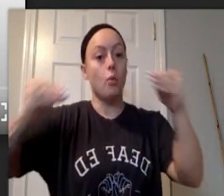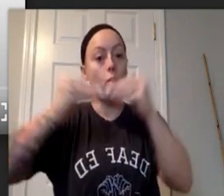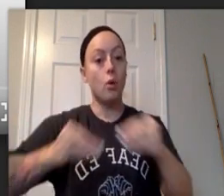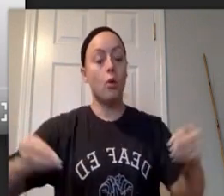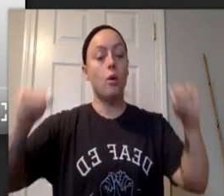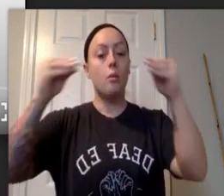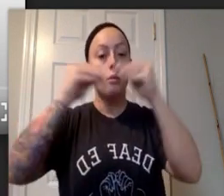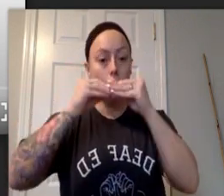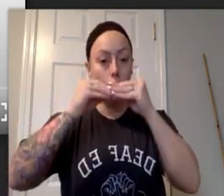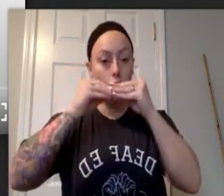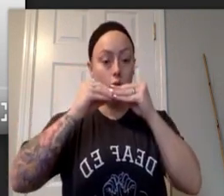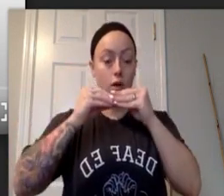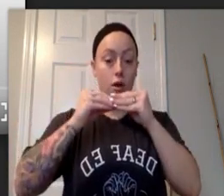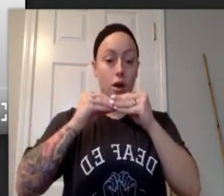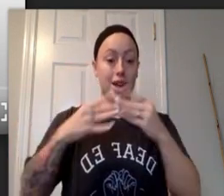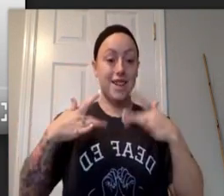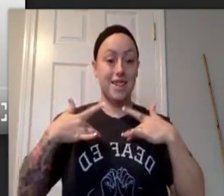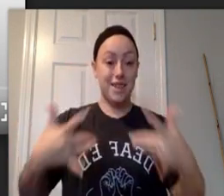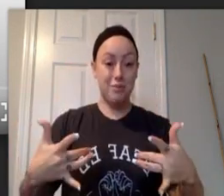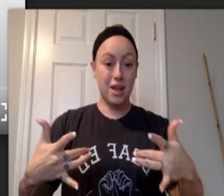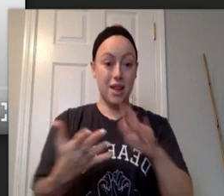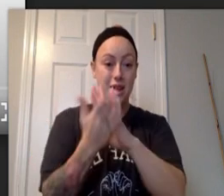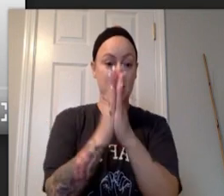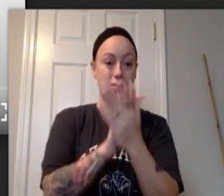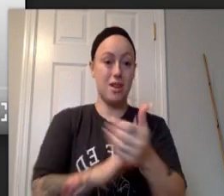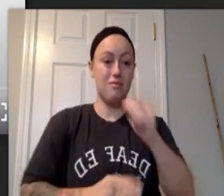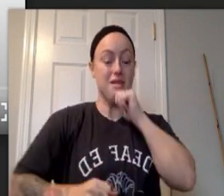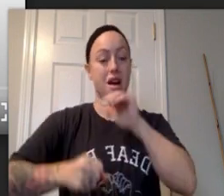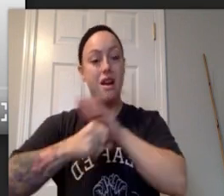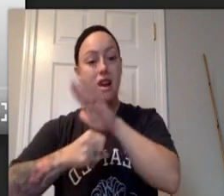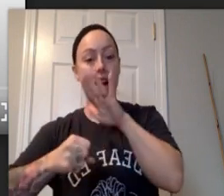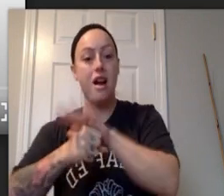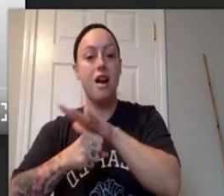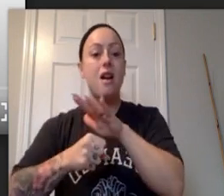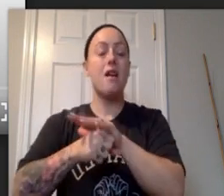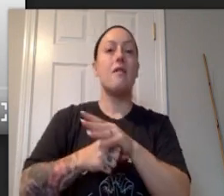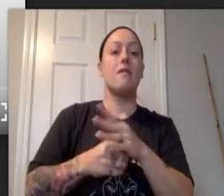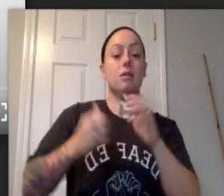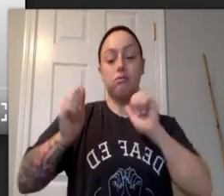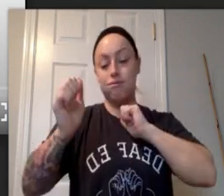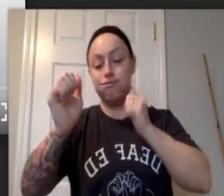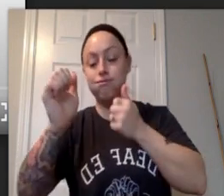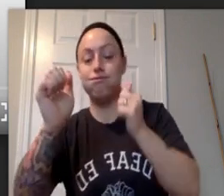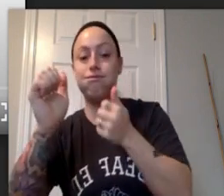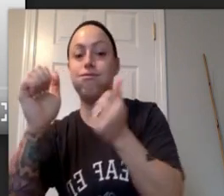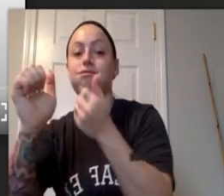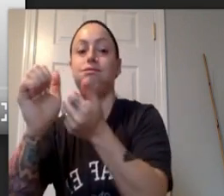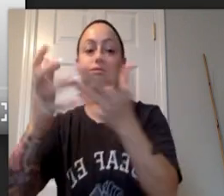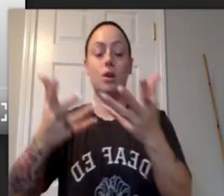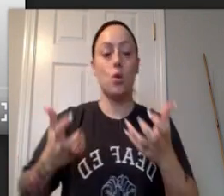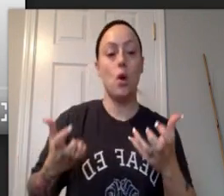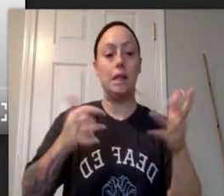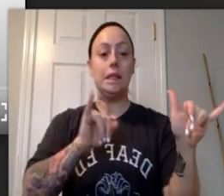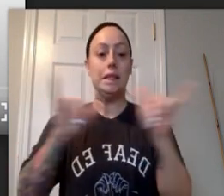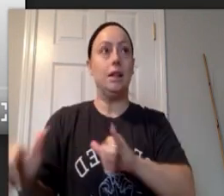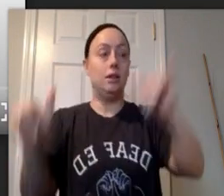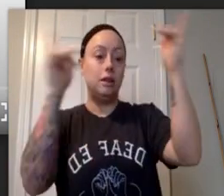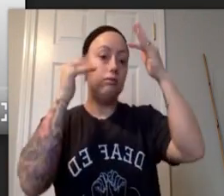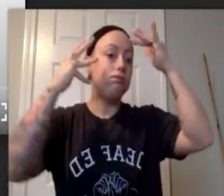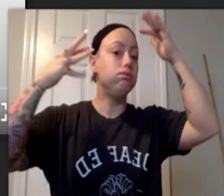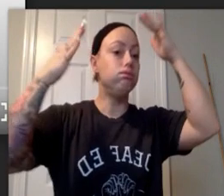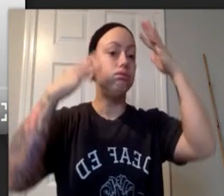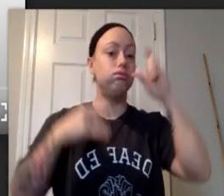quickly becomes not enough. And then we become pill chasers because we're trying to get the same effects and we need more of that